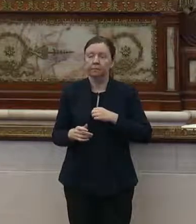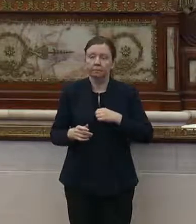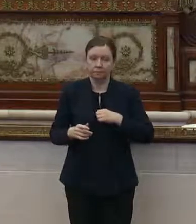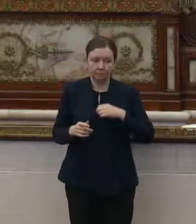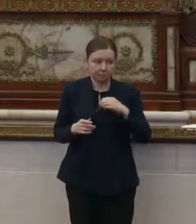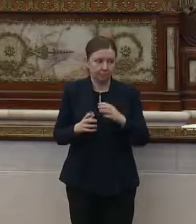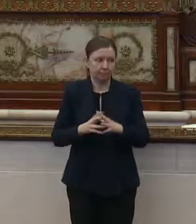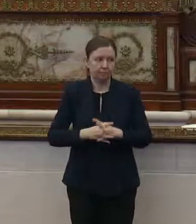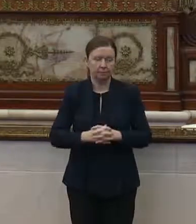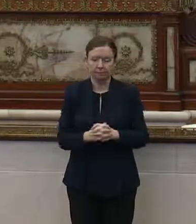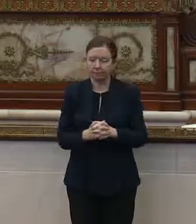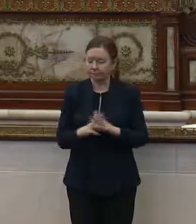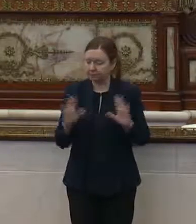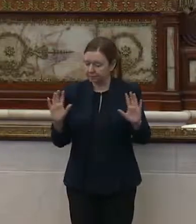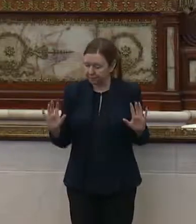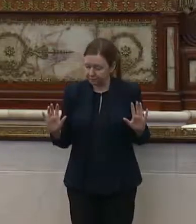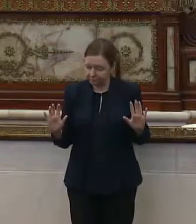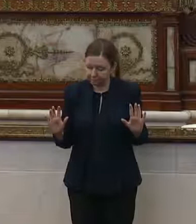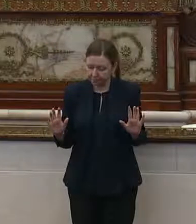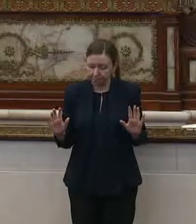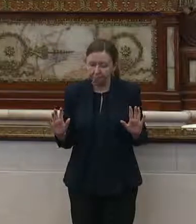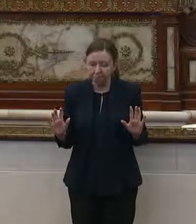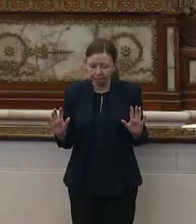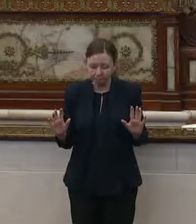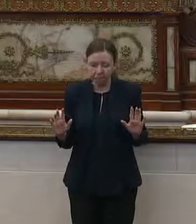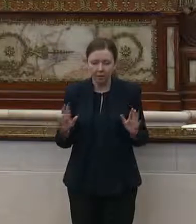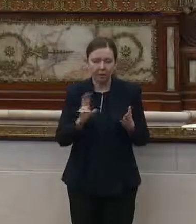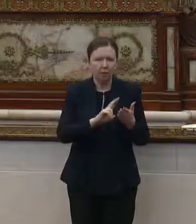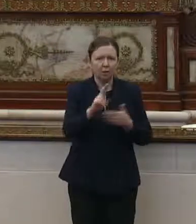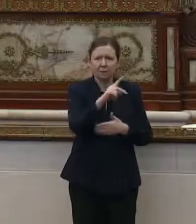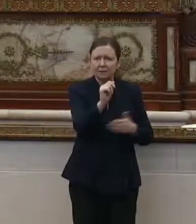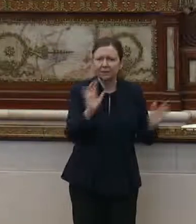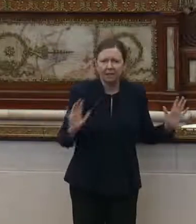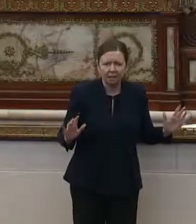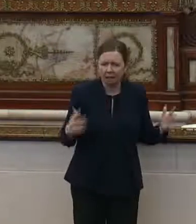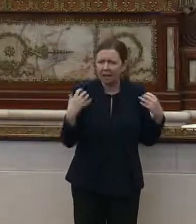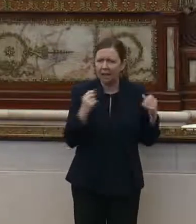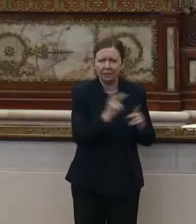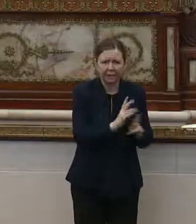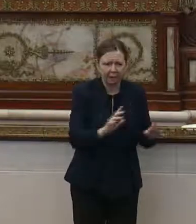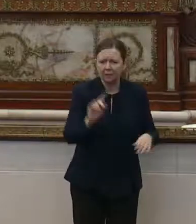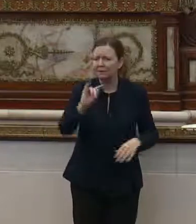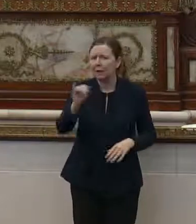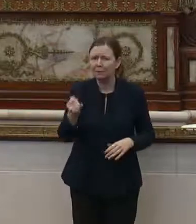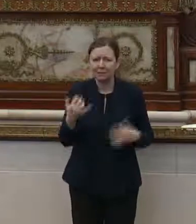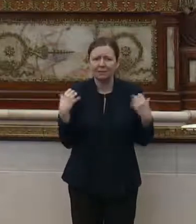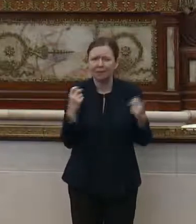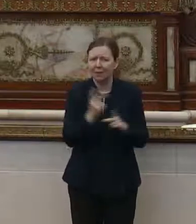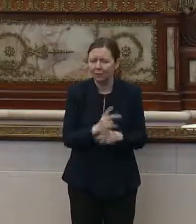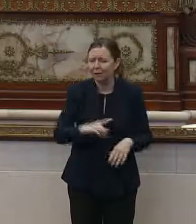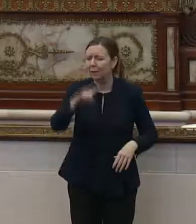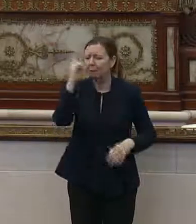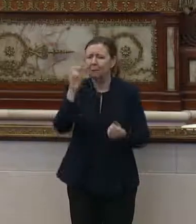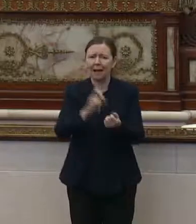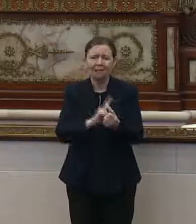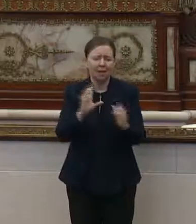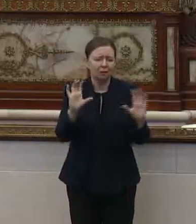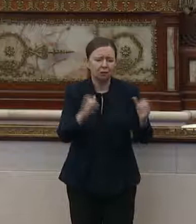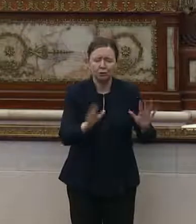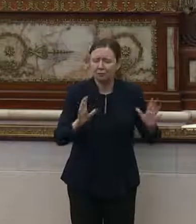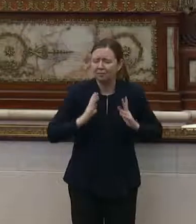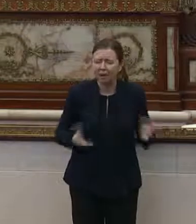I don't have a problem with like University of Penn Healthcare, Thomas Jefferson Healthcare, the Black Doctors